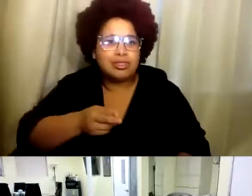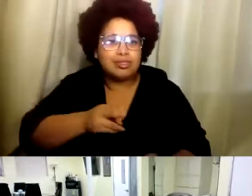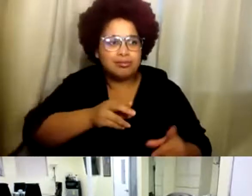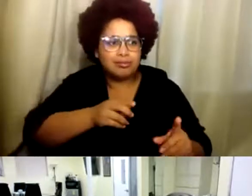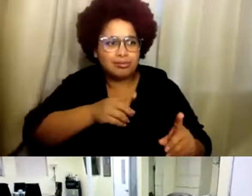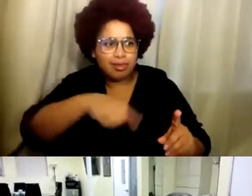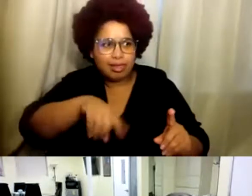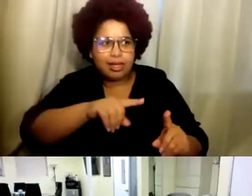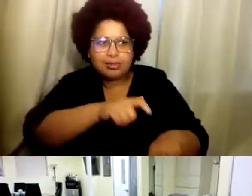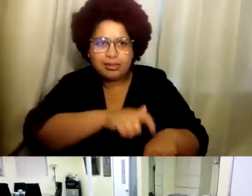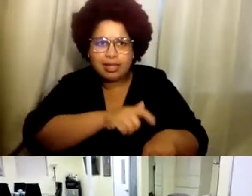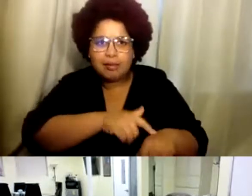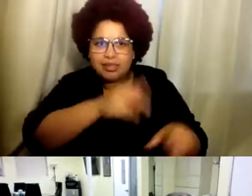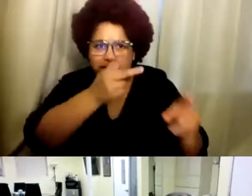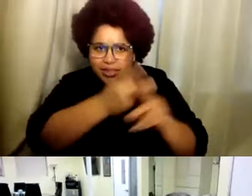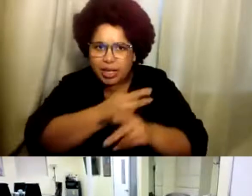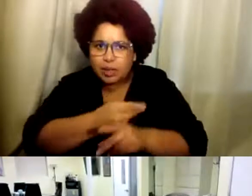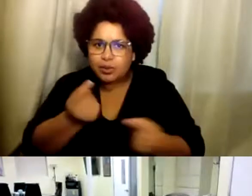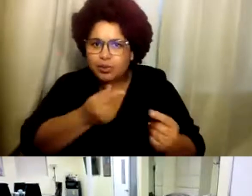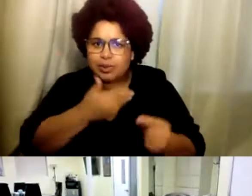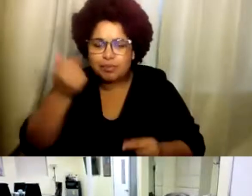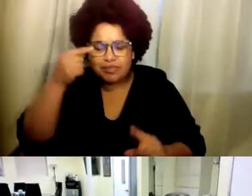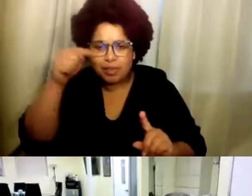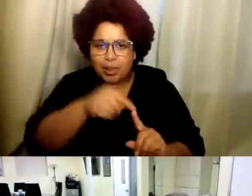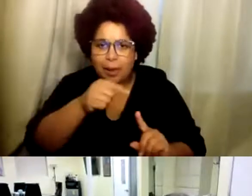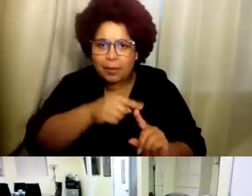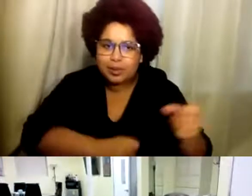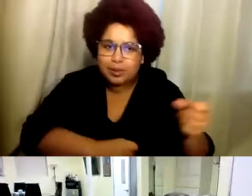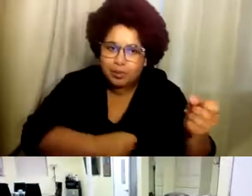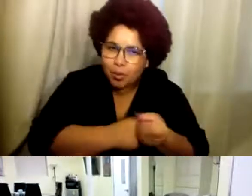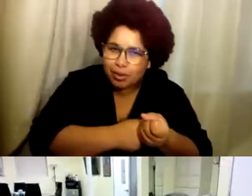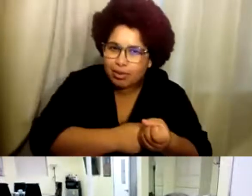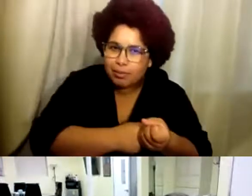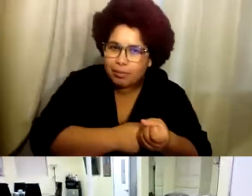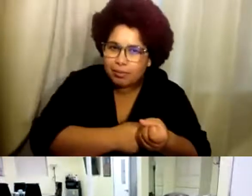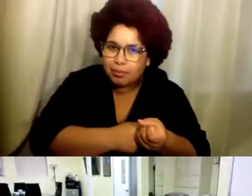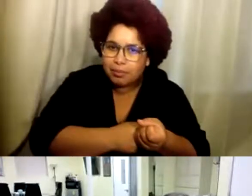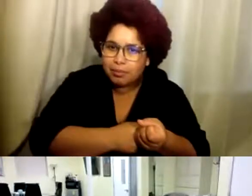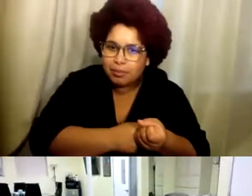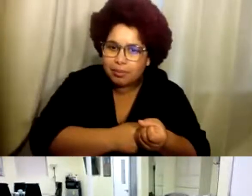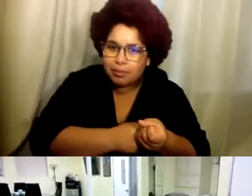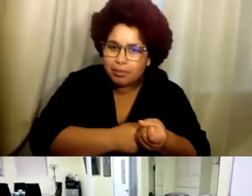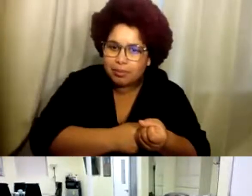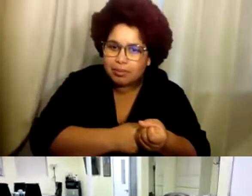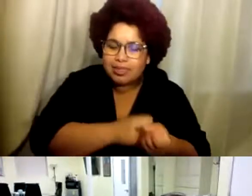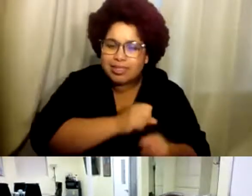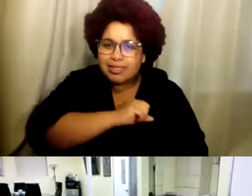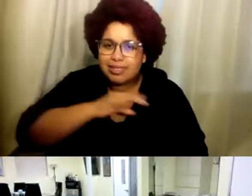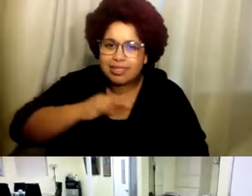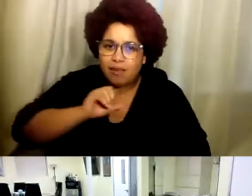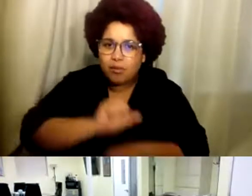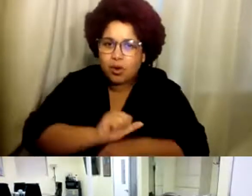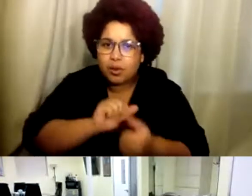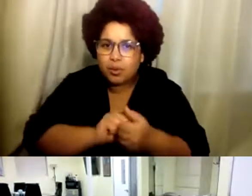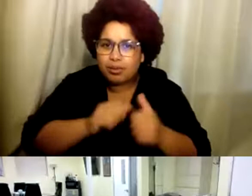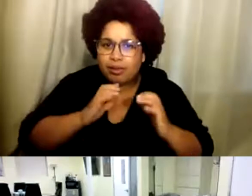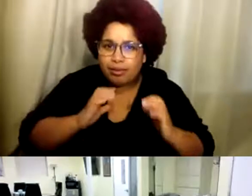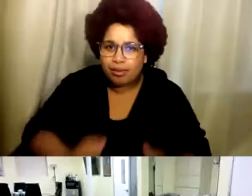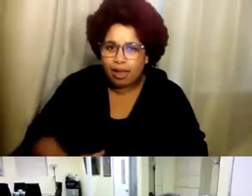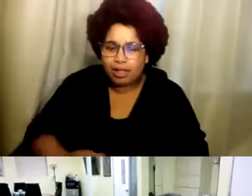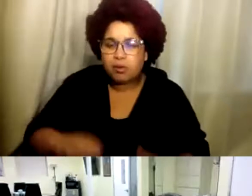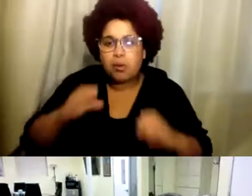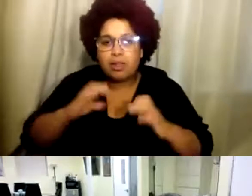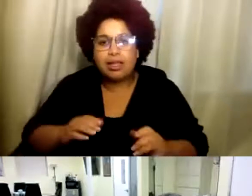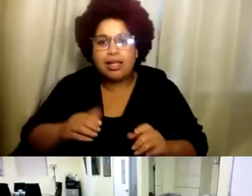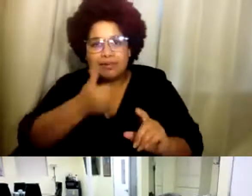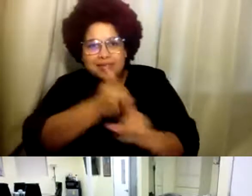to figure out what they want to do and what's best for them, and then support them in that. Be it staff working with the clients or clients